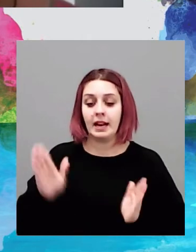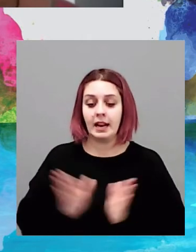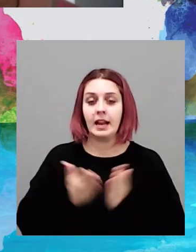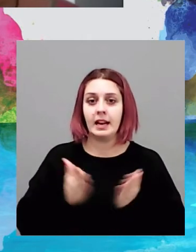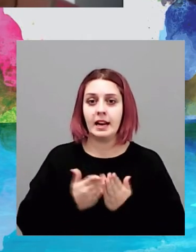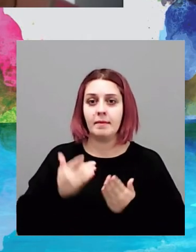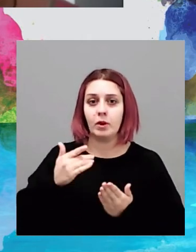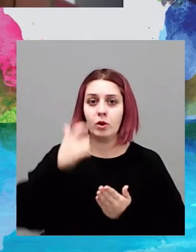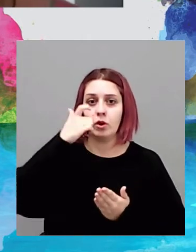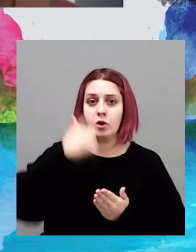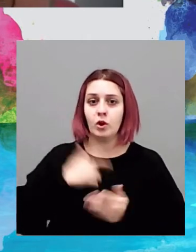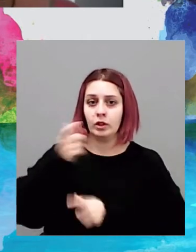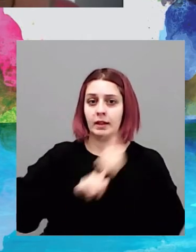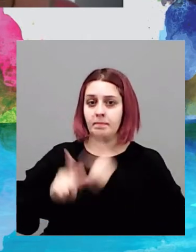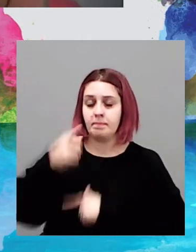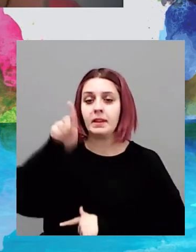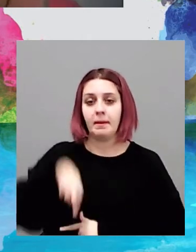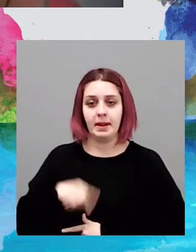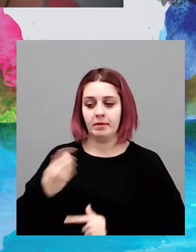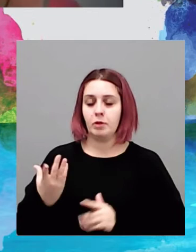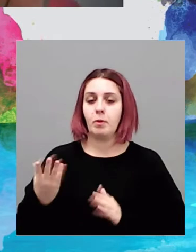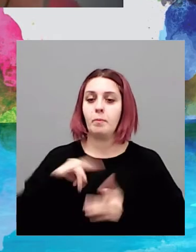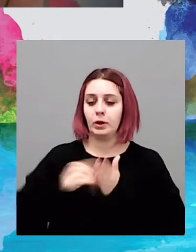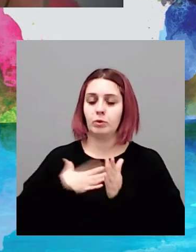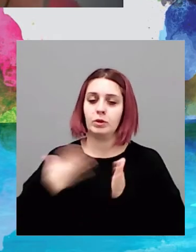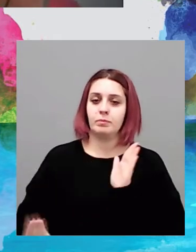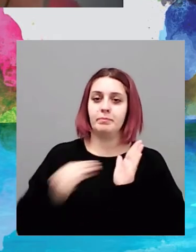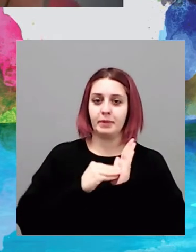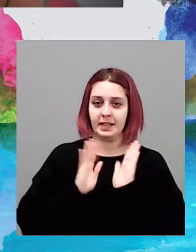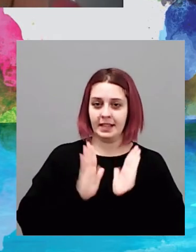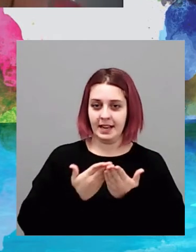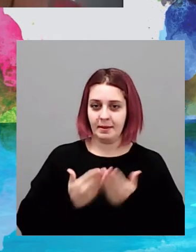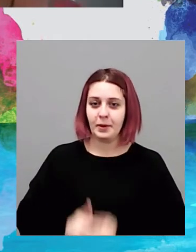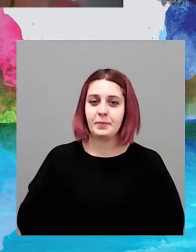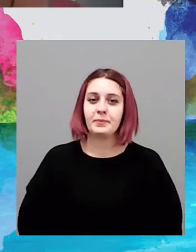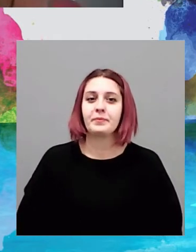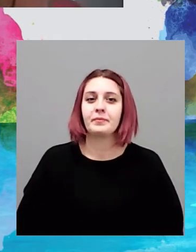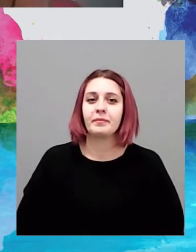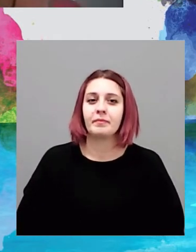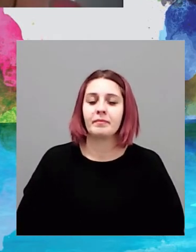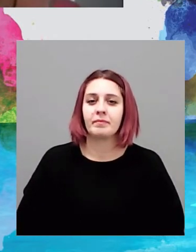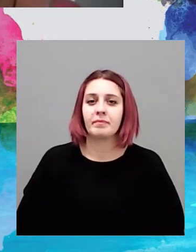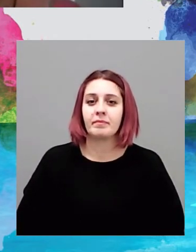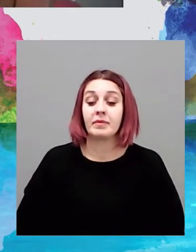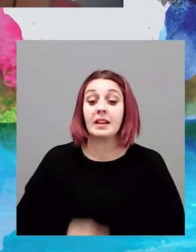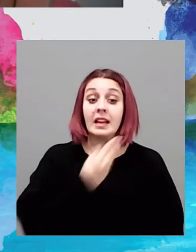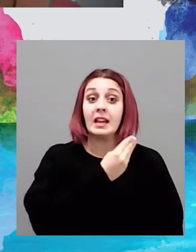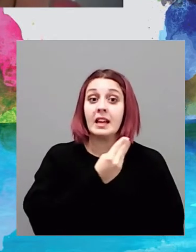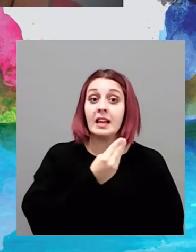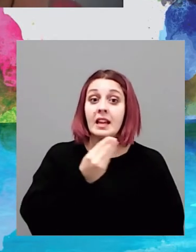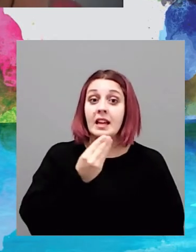acknowledged this project with a publication of the blog through a book called I Also Travel.